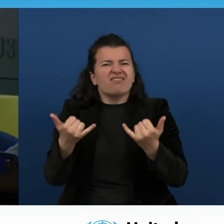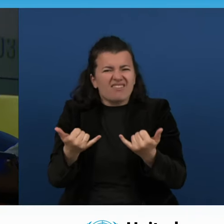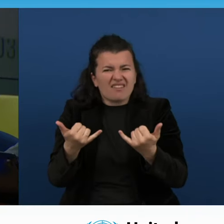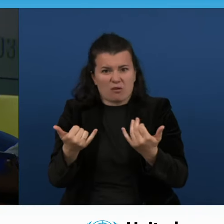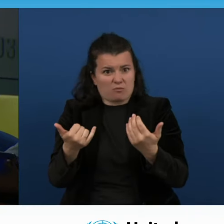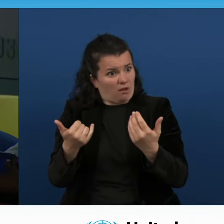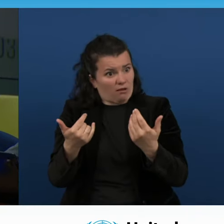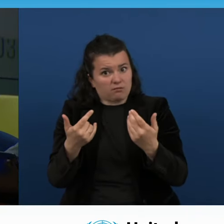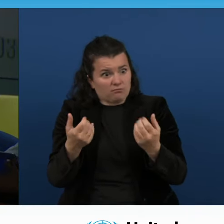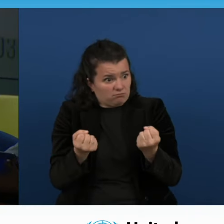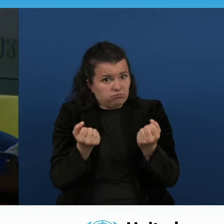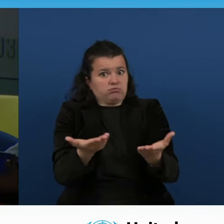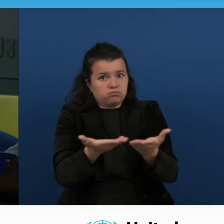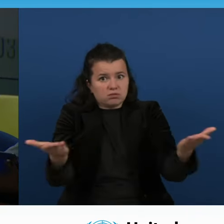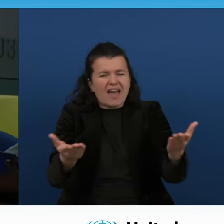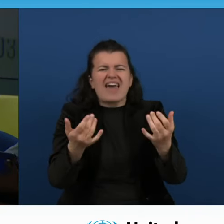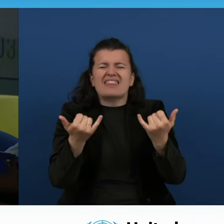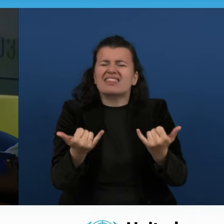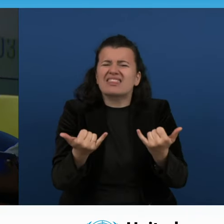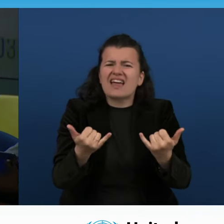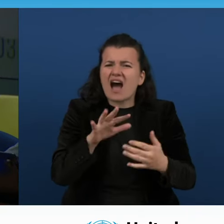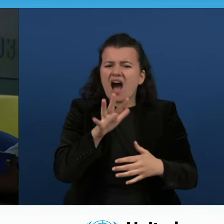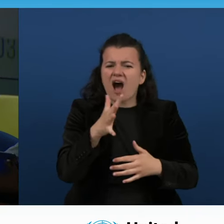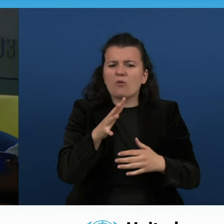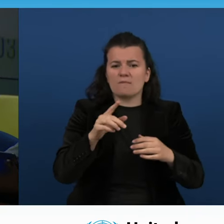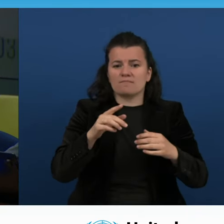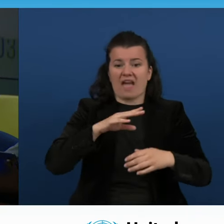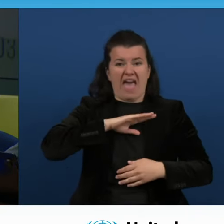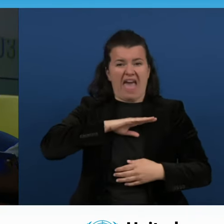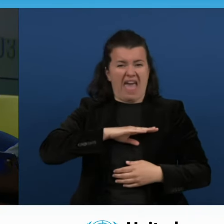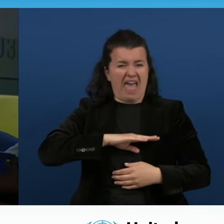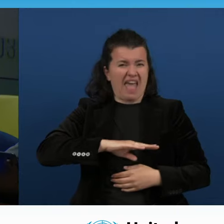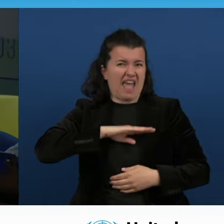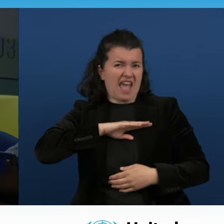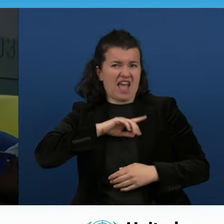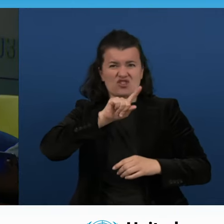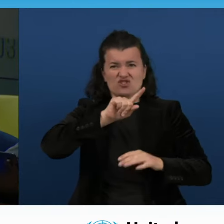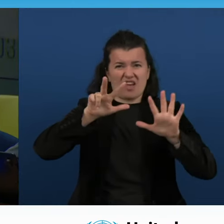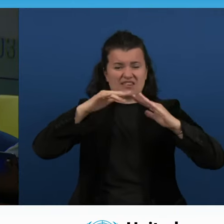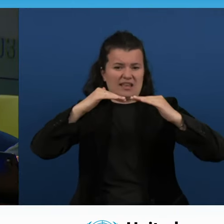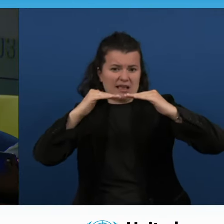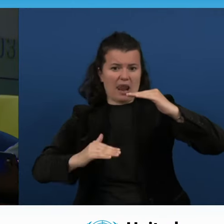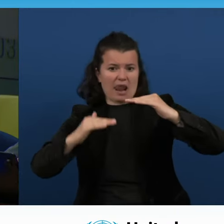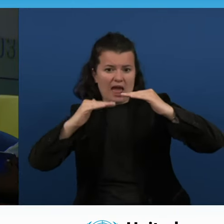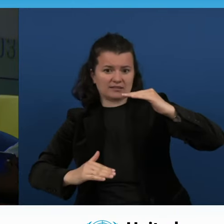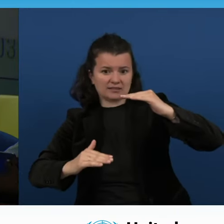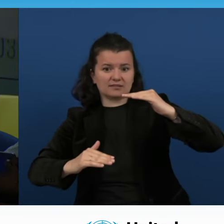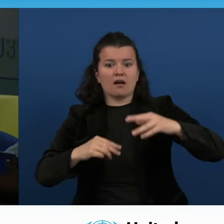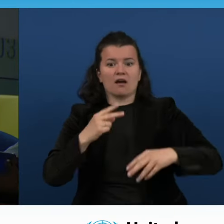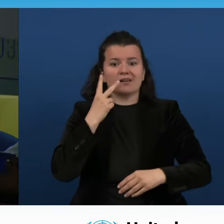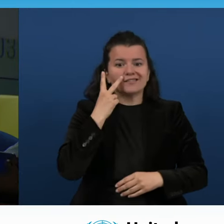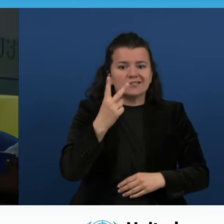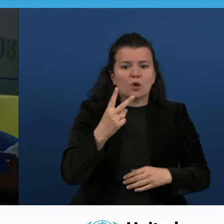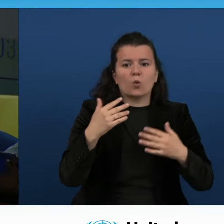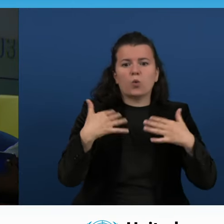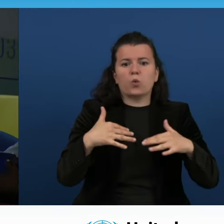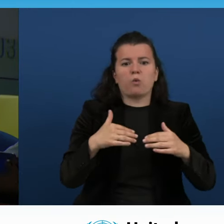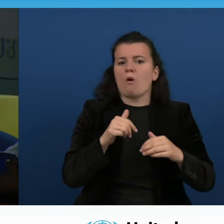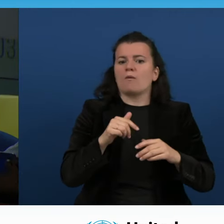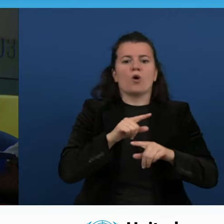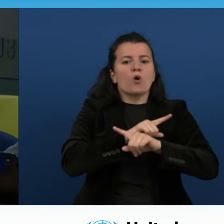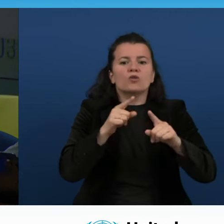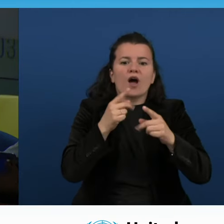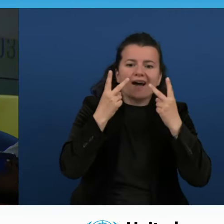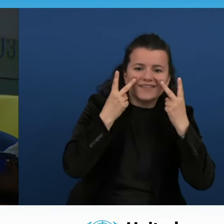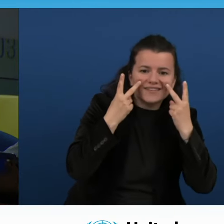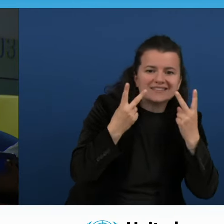are under the age of 18, and they are fighting against inadequate infrastructure to break the intergenerational cycle of